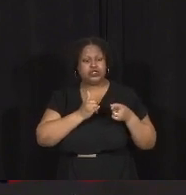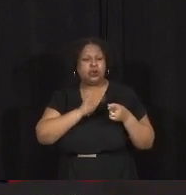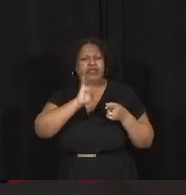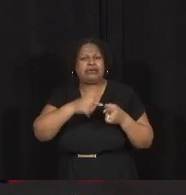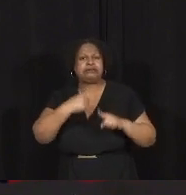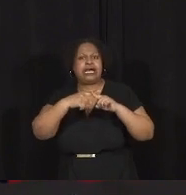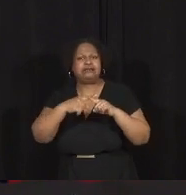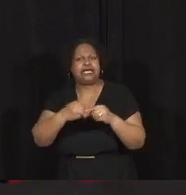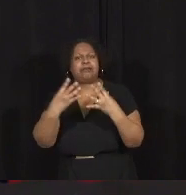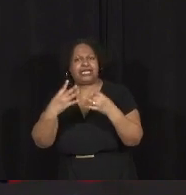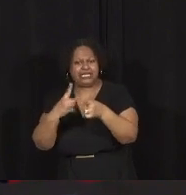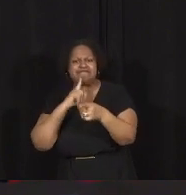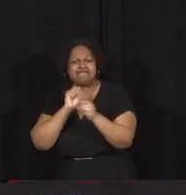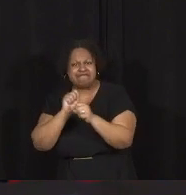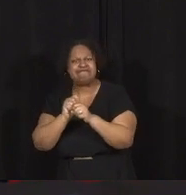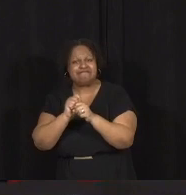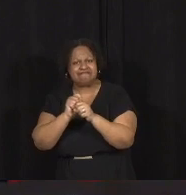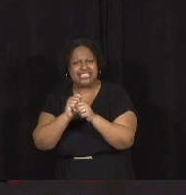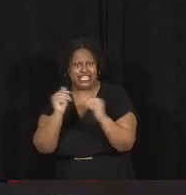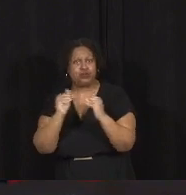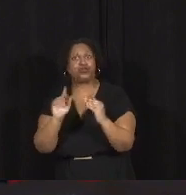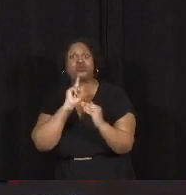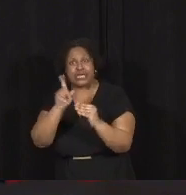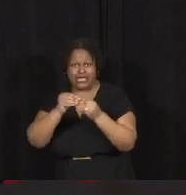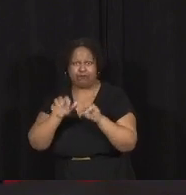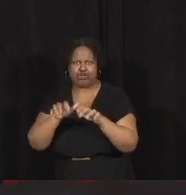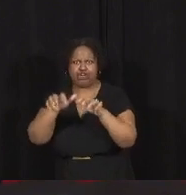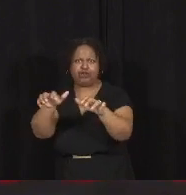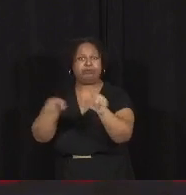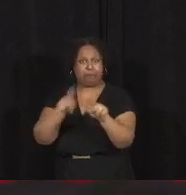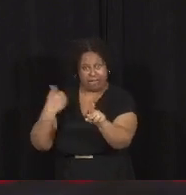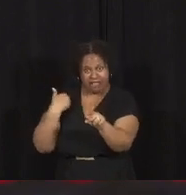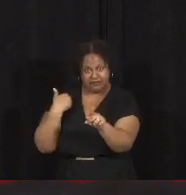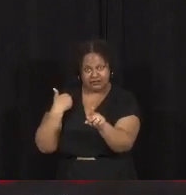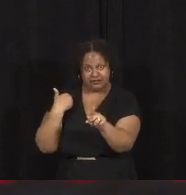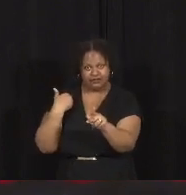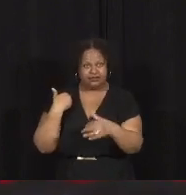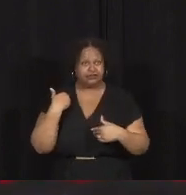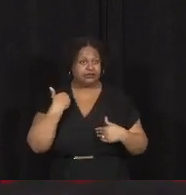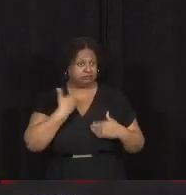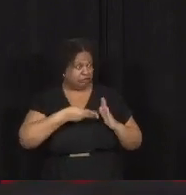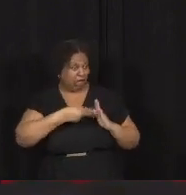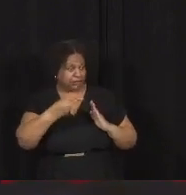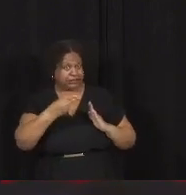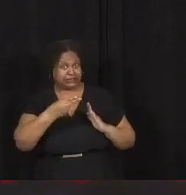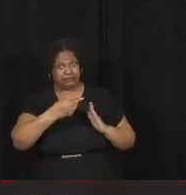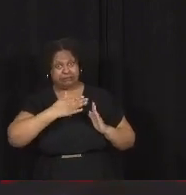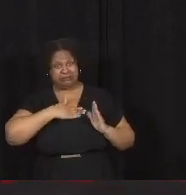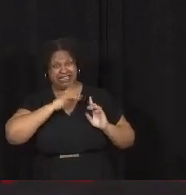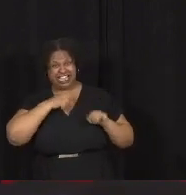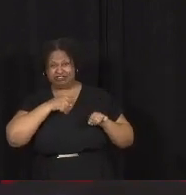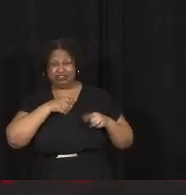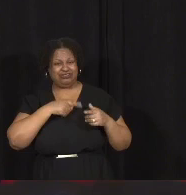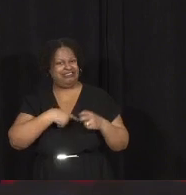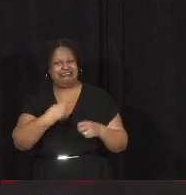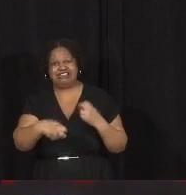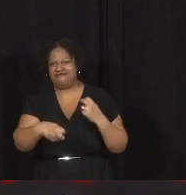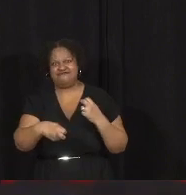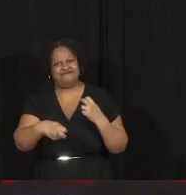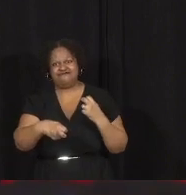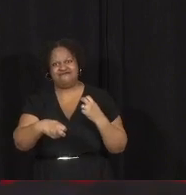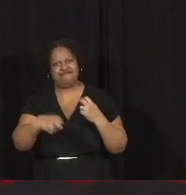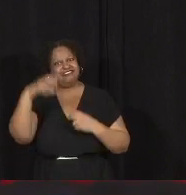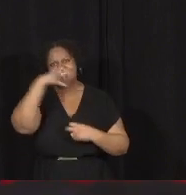there? Honestly, I think that's very, very difficult to say because that is a product of what